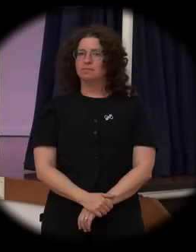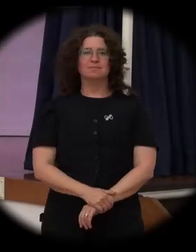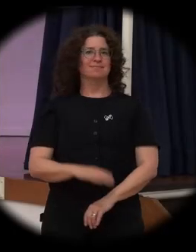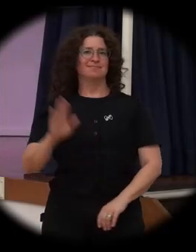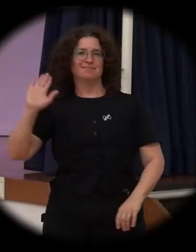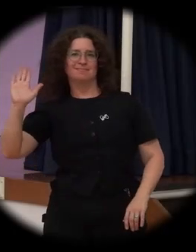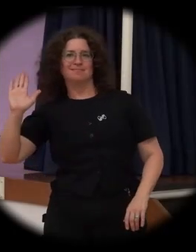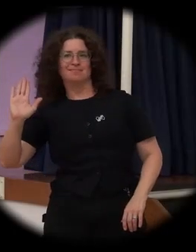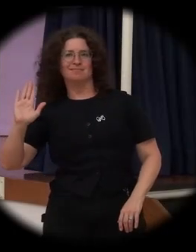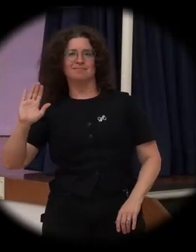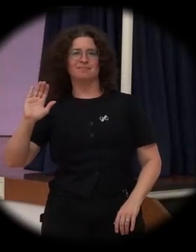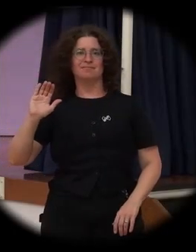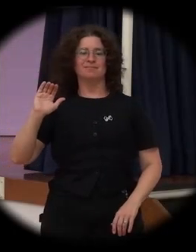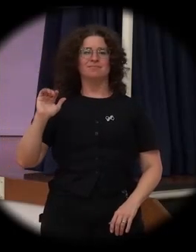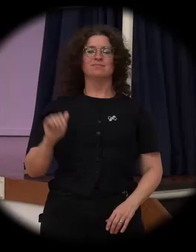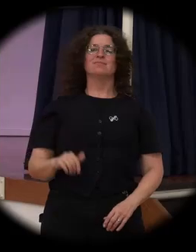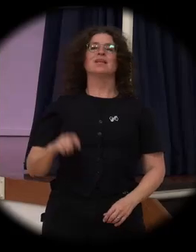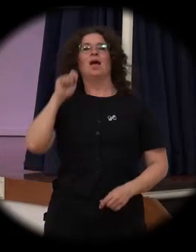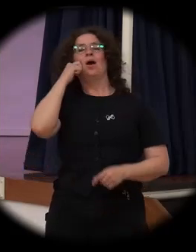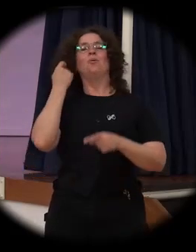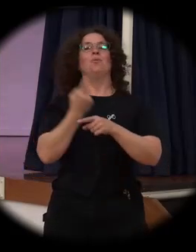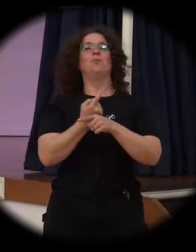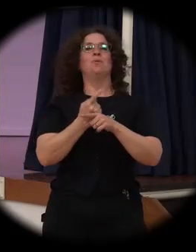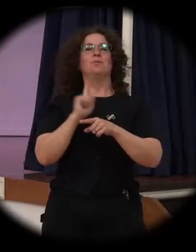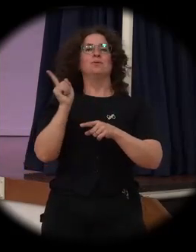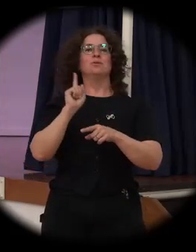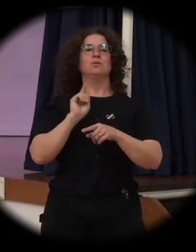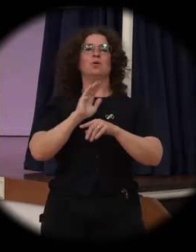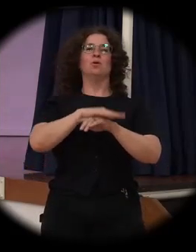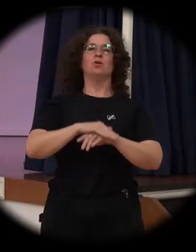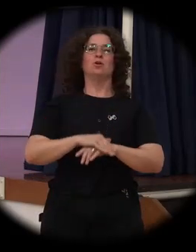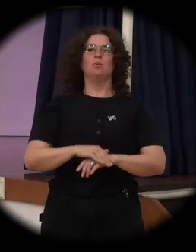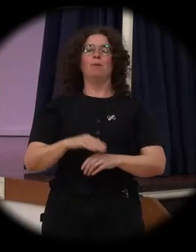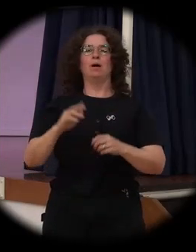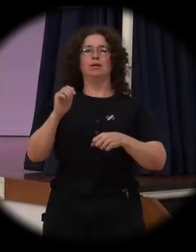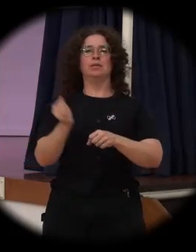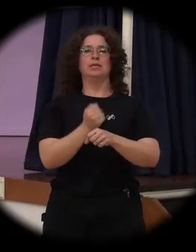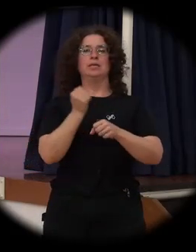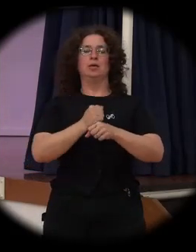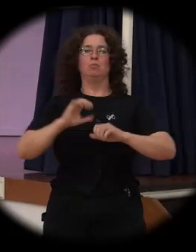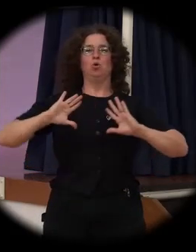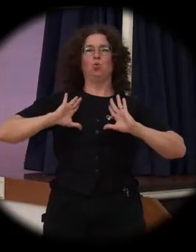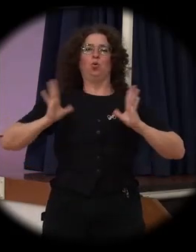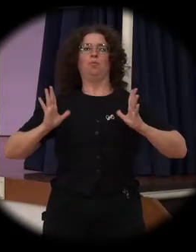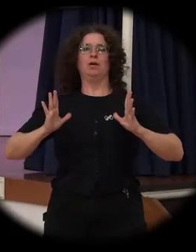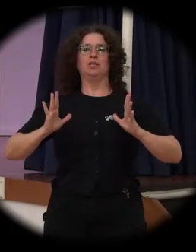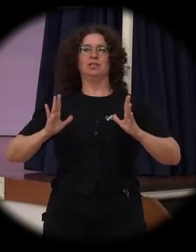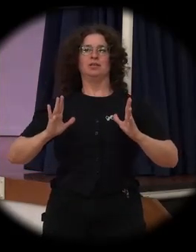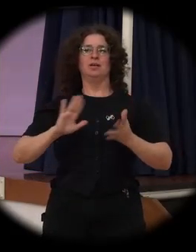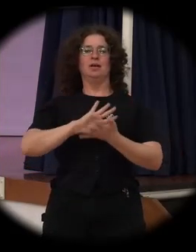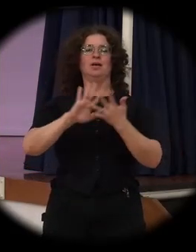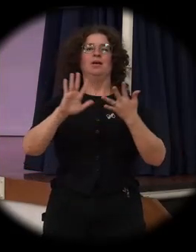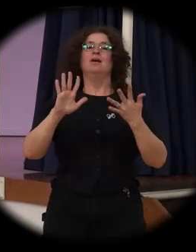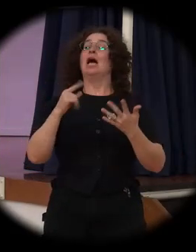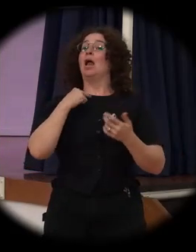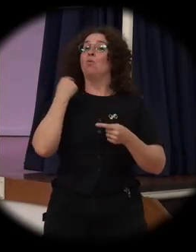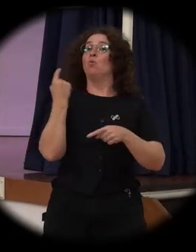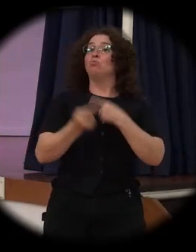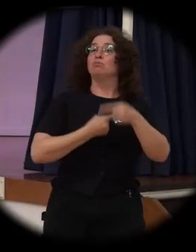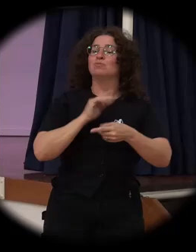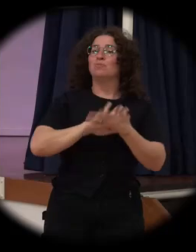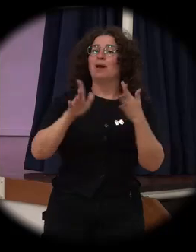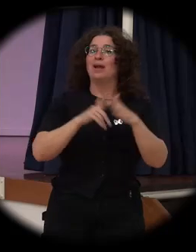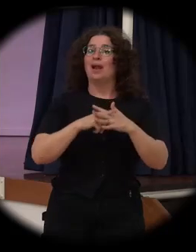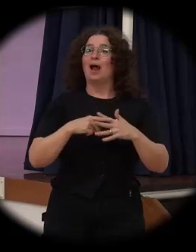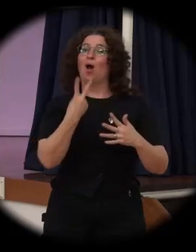Hey, good evening. I'm going to be talking to you tonight about build automation and how we play every change on Steam just 2 minutes after it's made. If